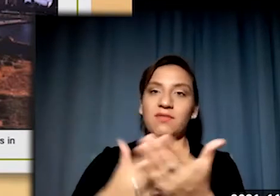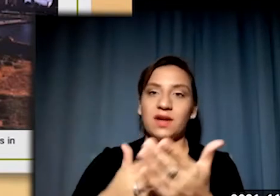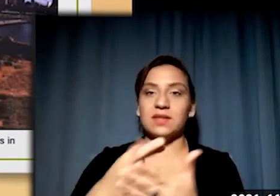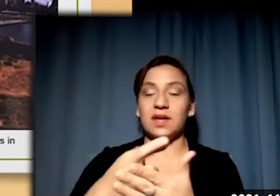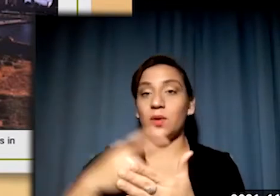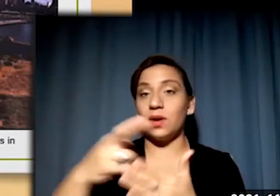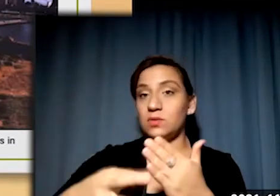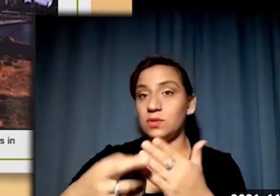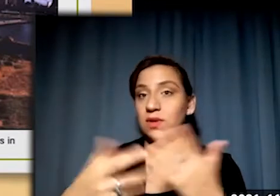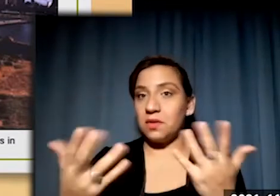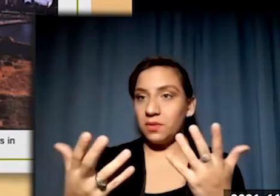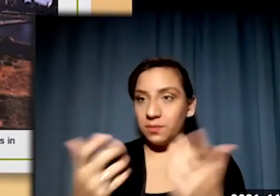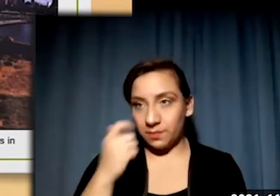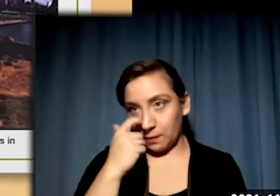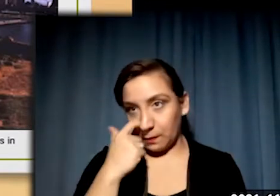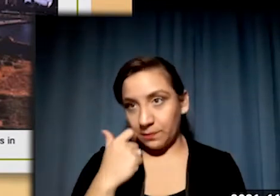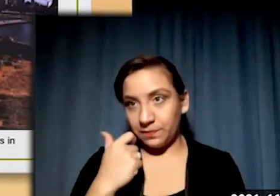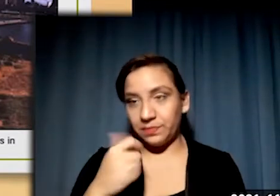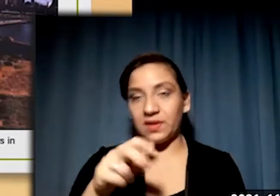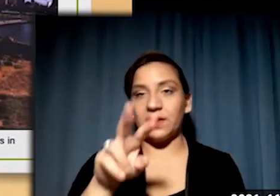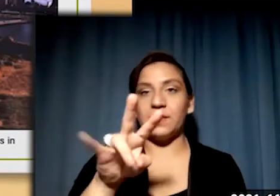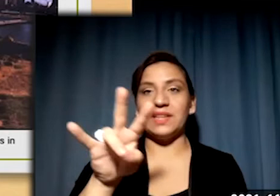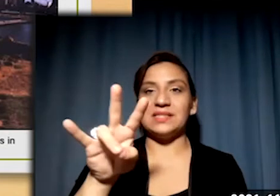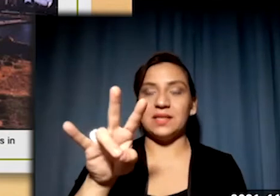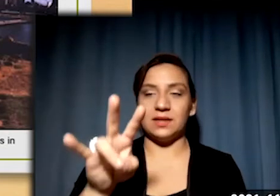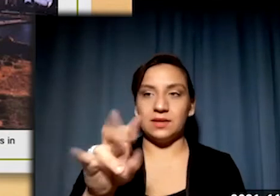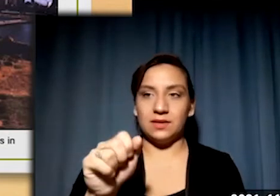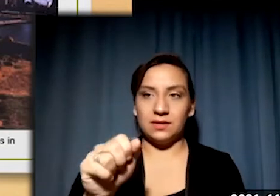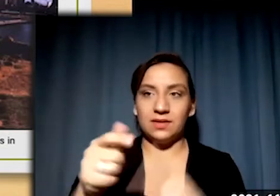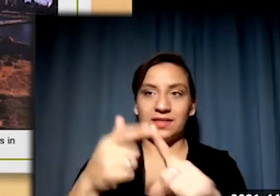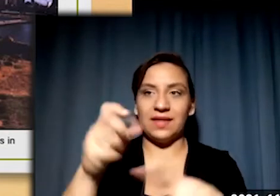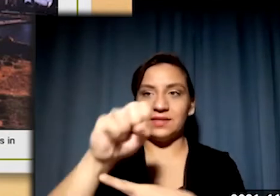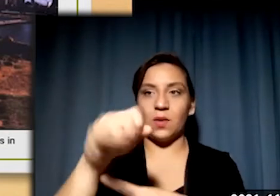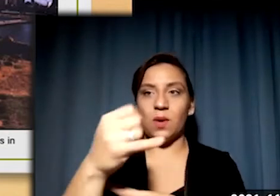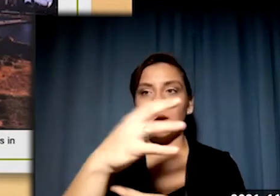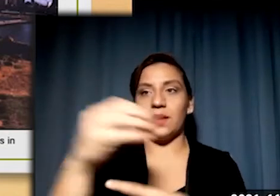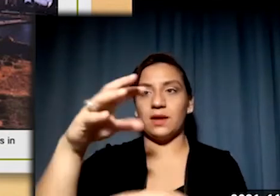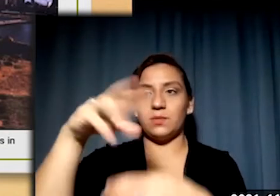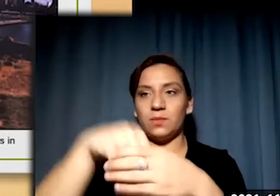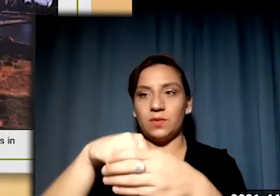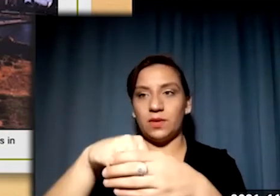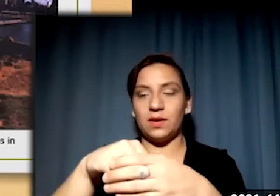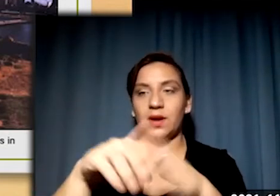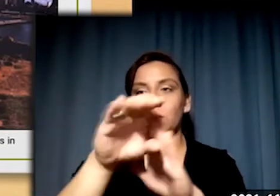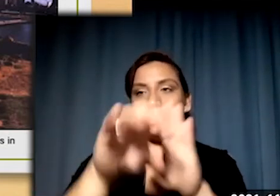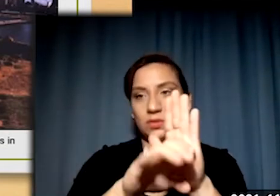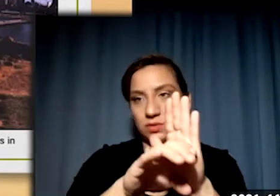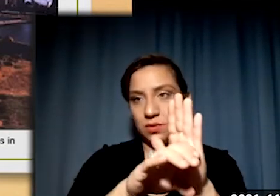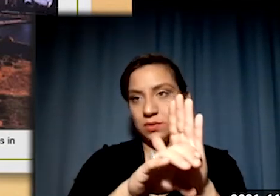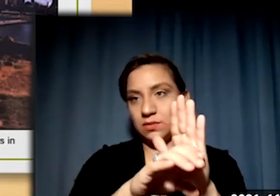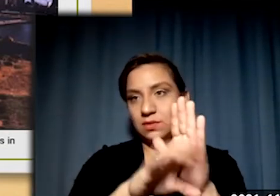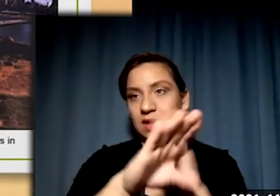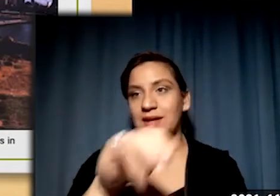of San Juan and involved the construction of parapets, new batteries, and three defensive lines in Puerta de